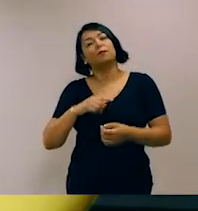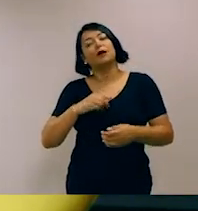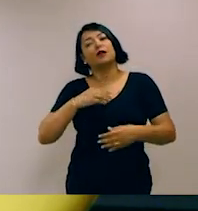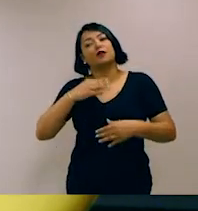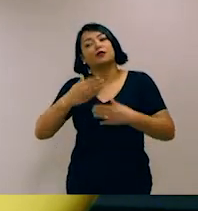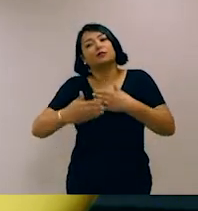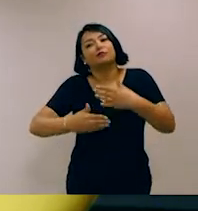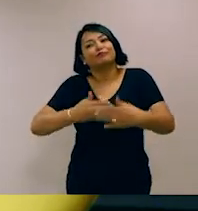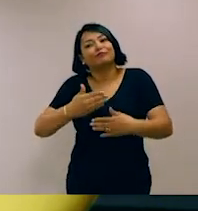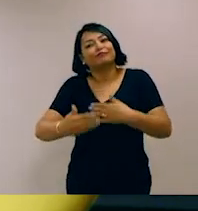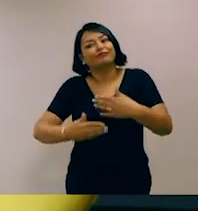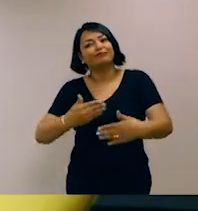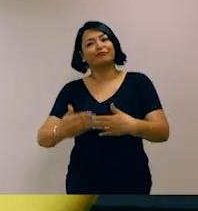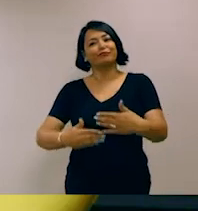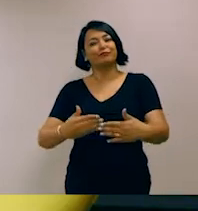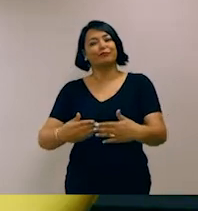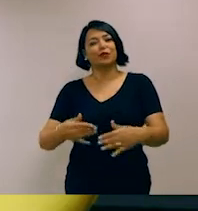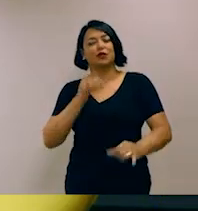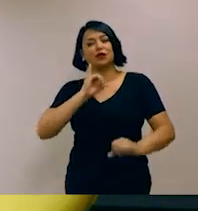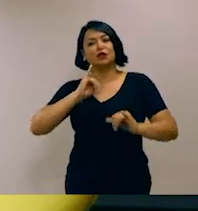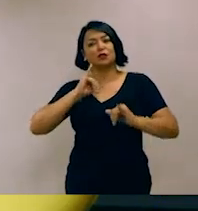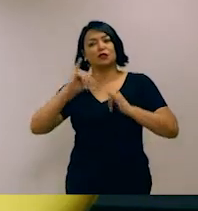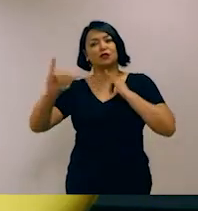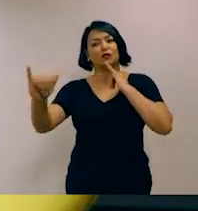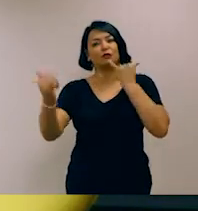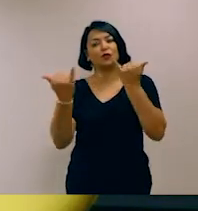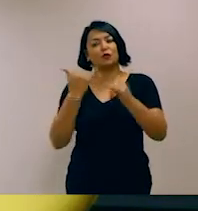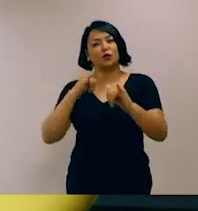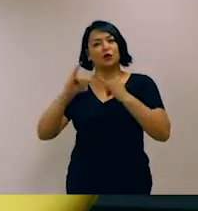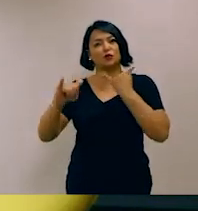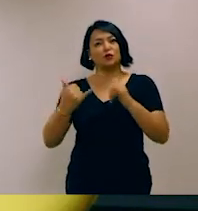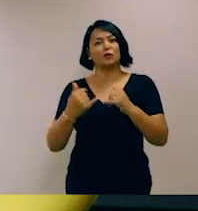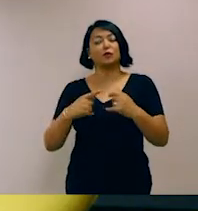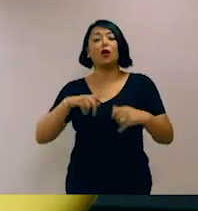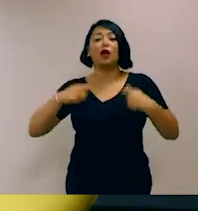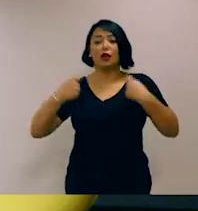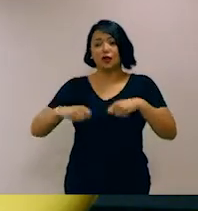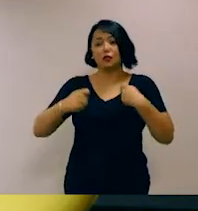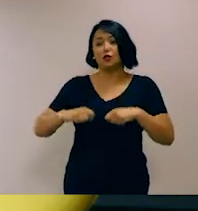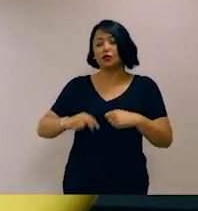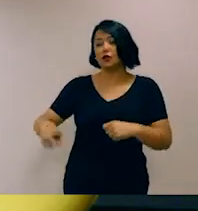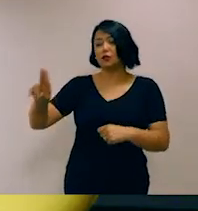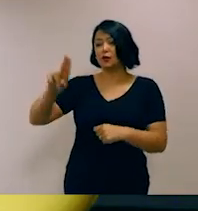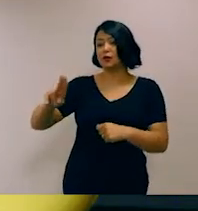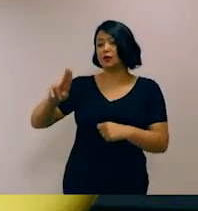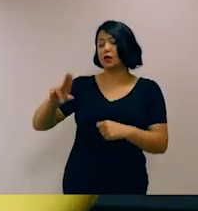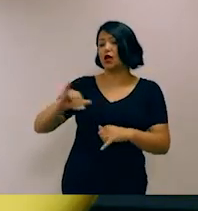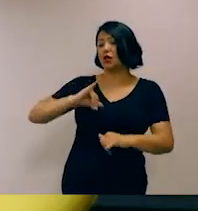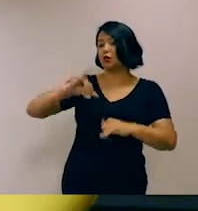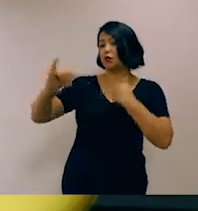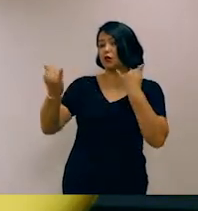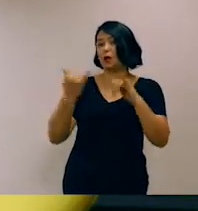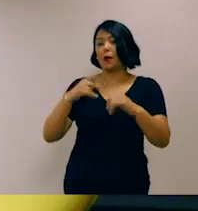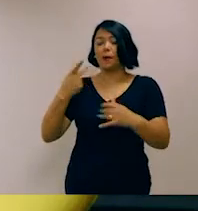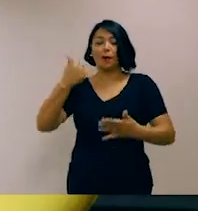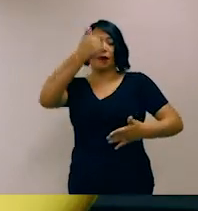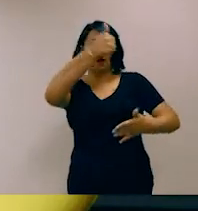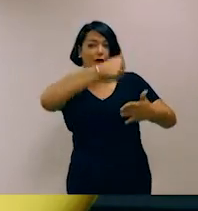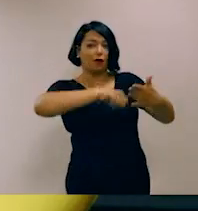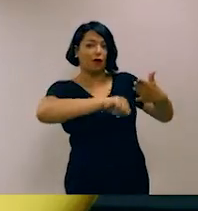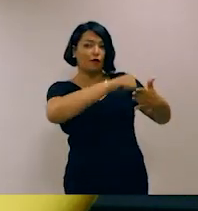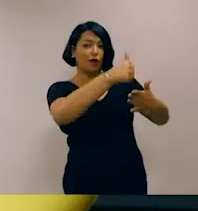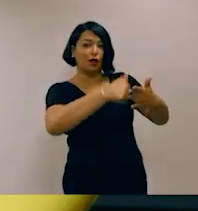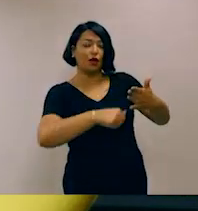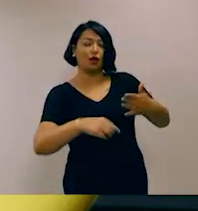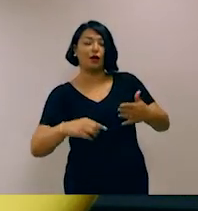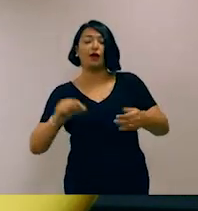so that we can do the data treatment. And we have this need to use this kind of data